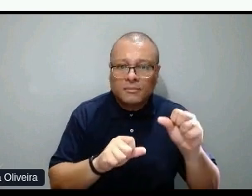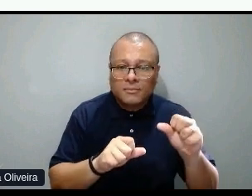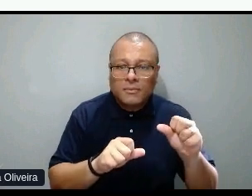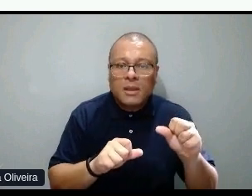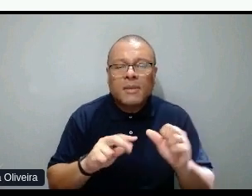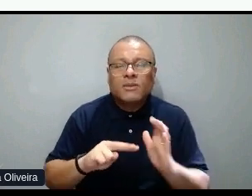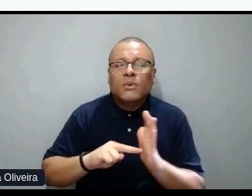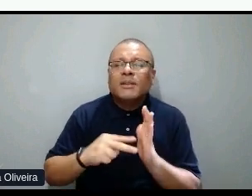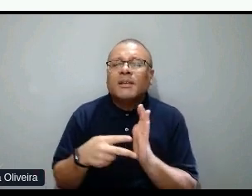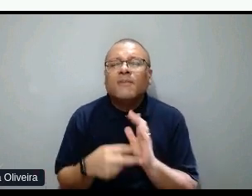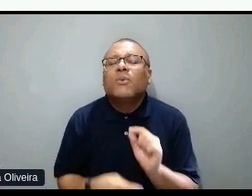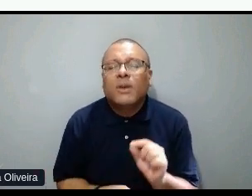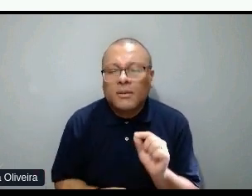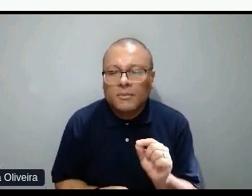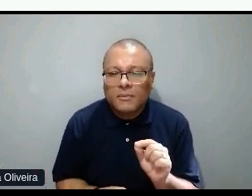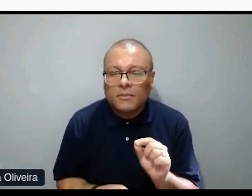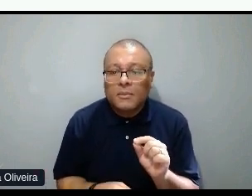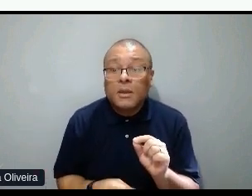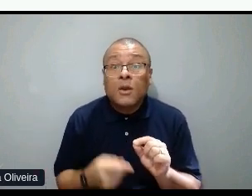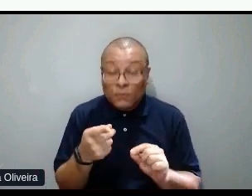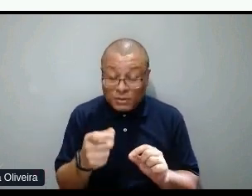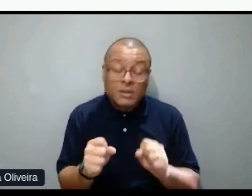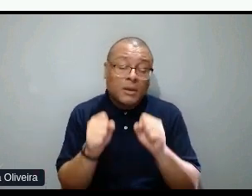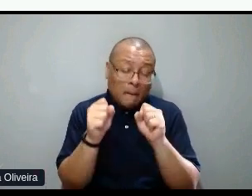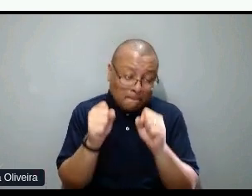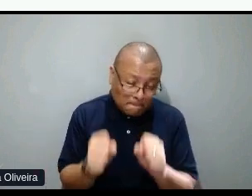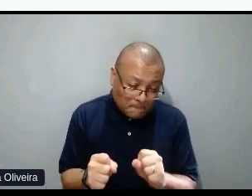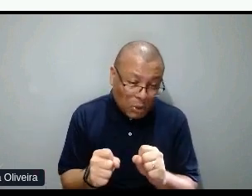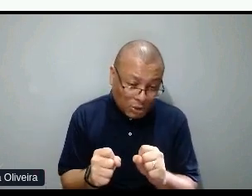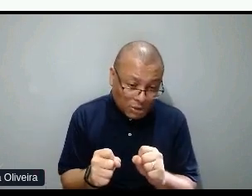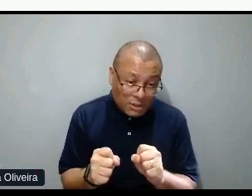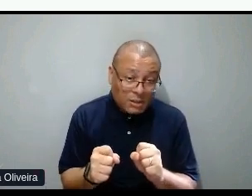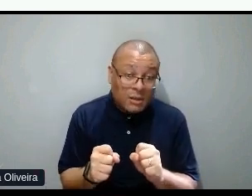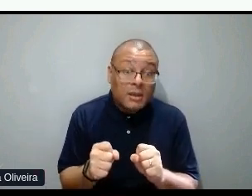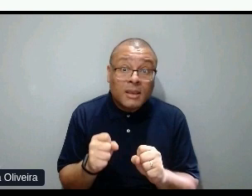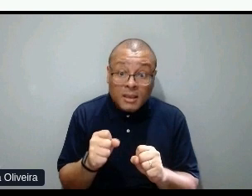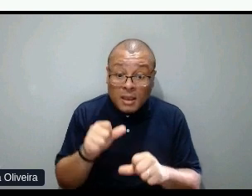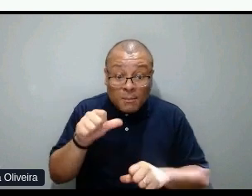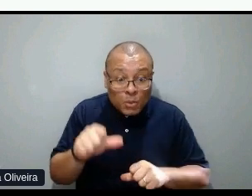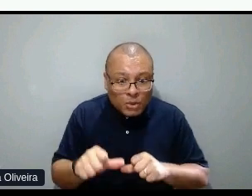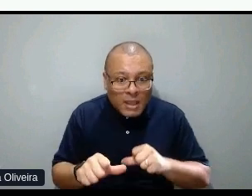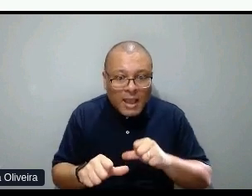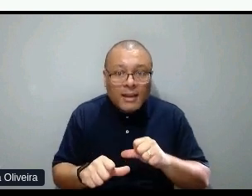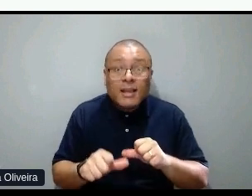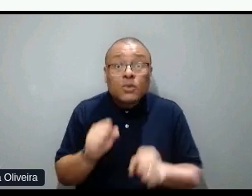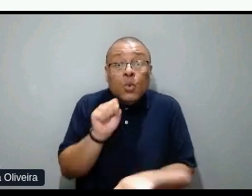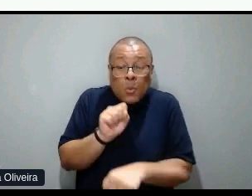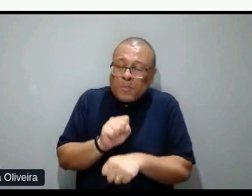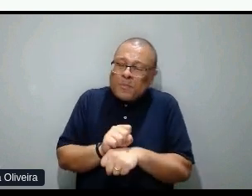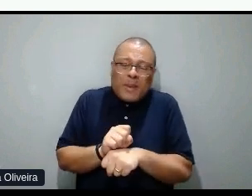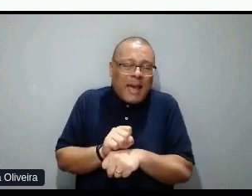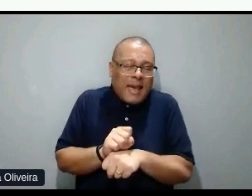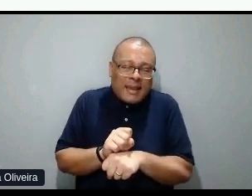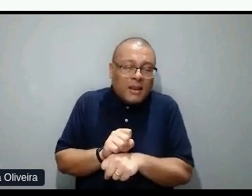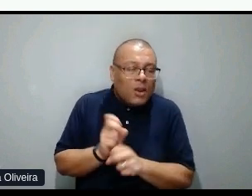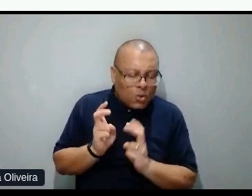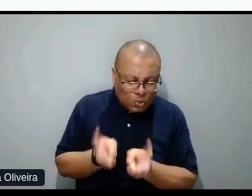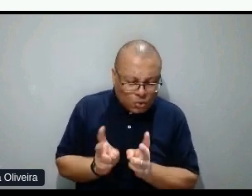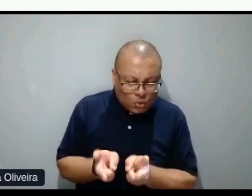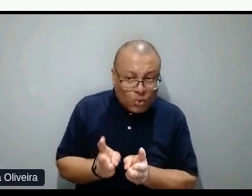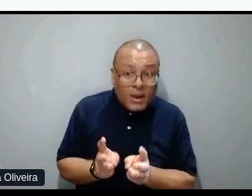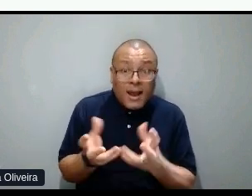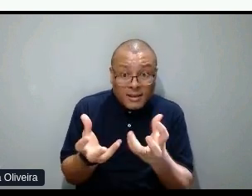means that to be able to change things, to be able to move, we need to accept things as they are right